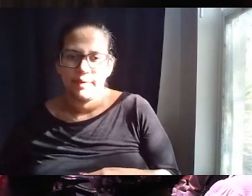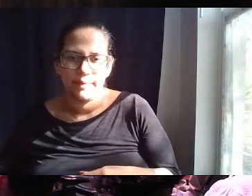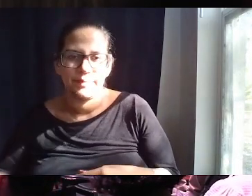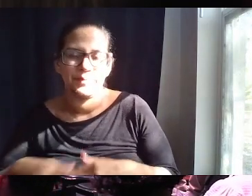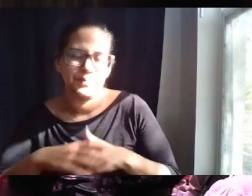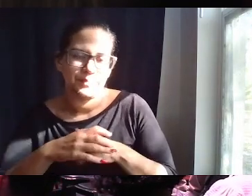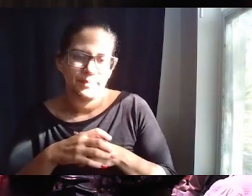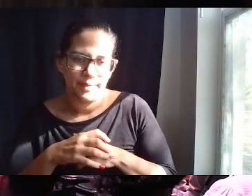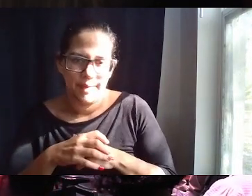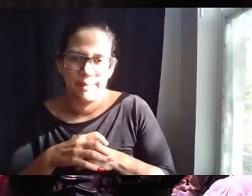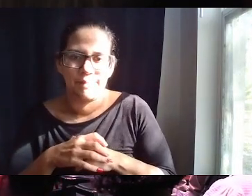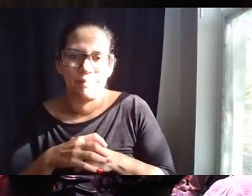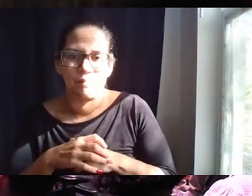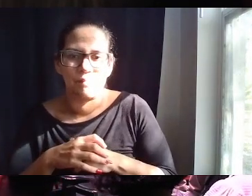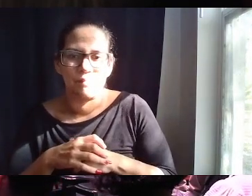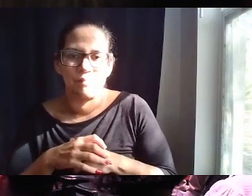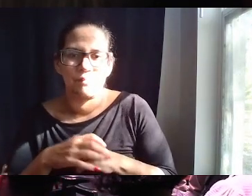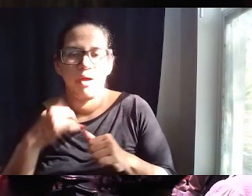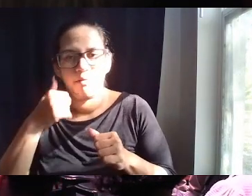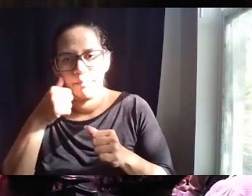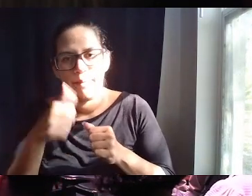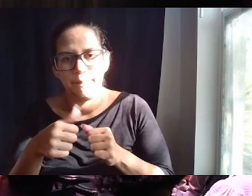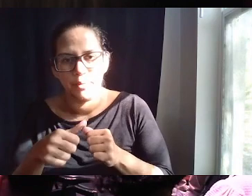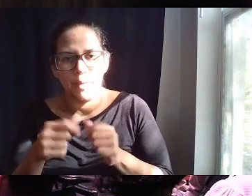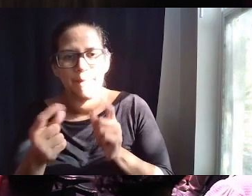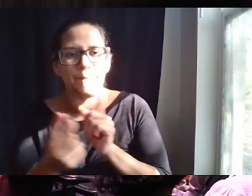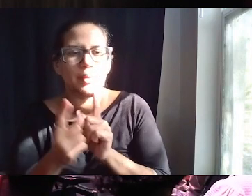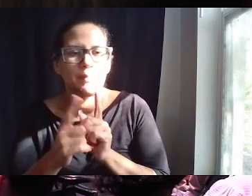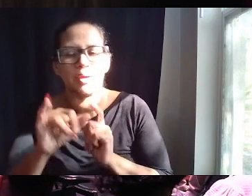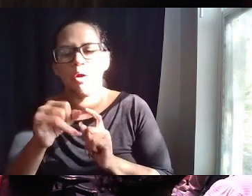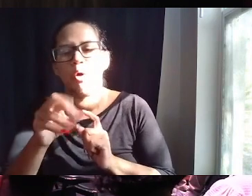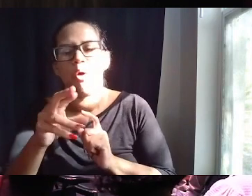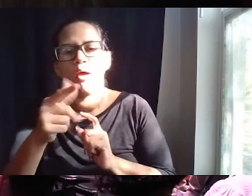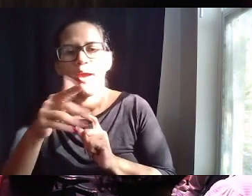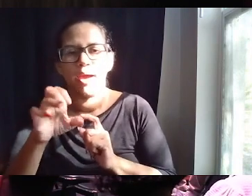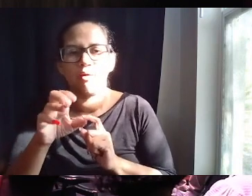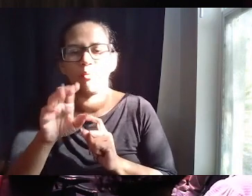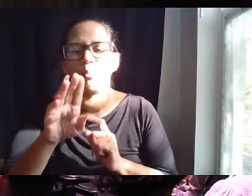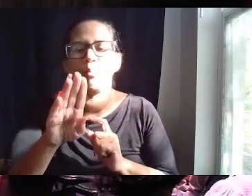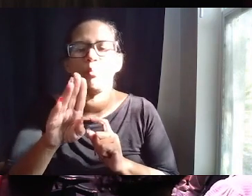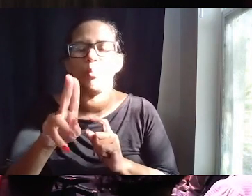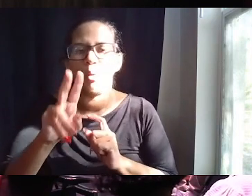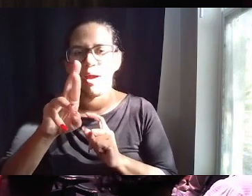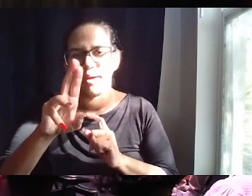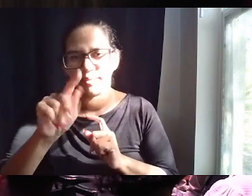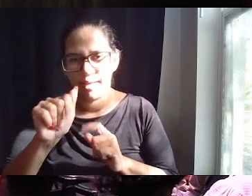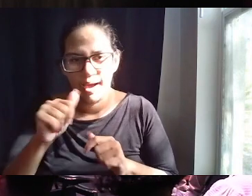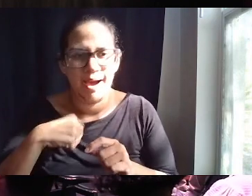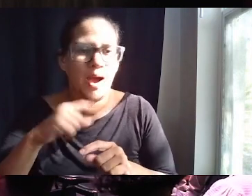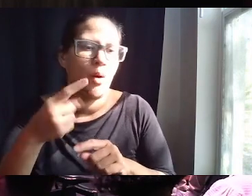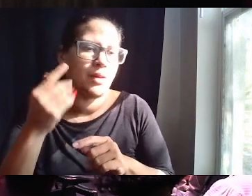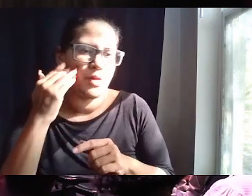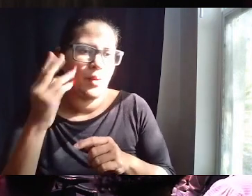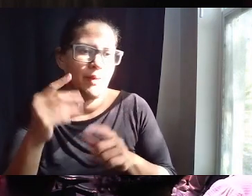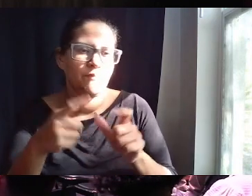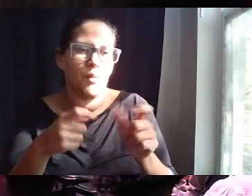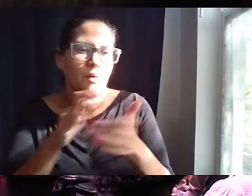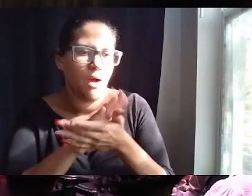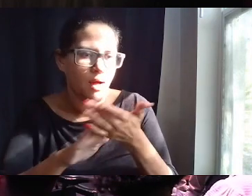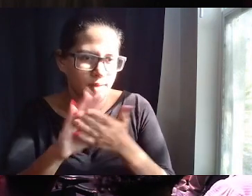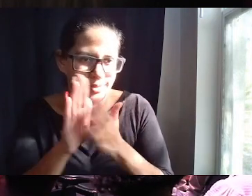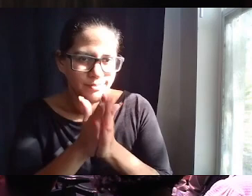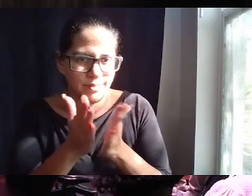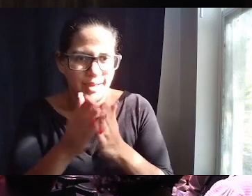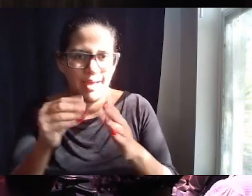I remember meeting Jorge Huerta, who I had only known from college textbooks in the flesh, y tan handsome.